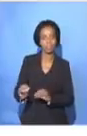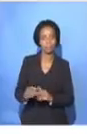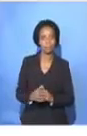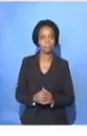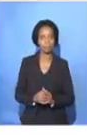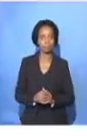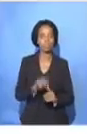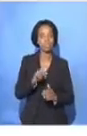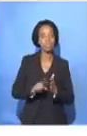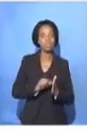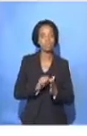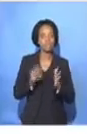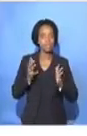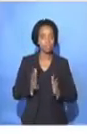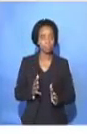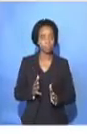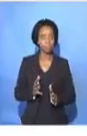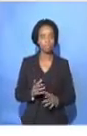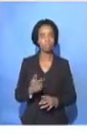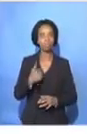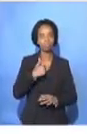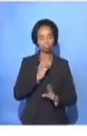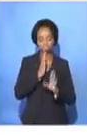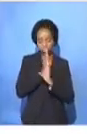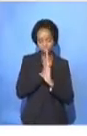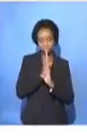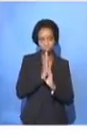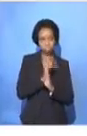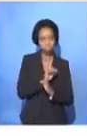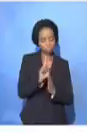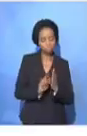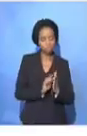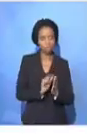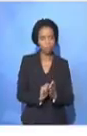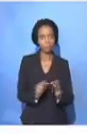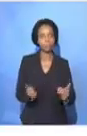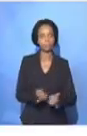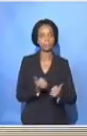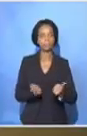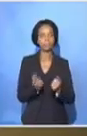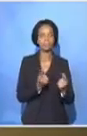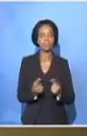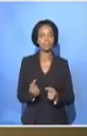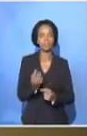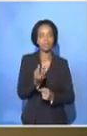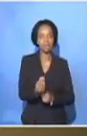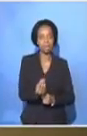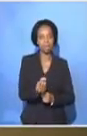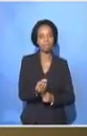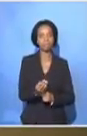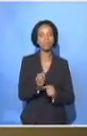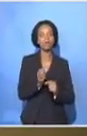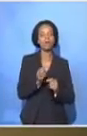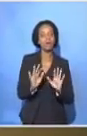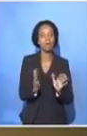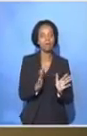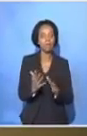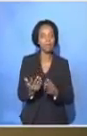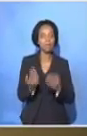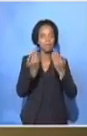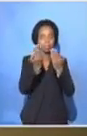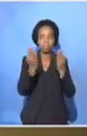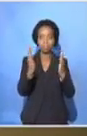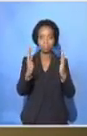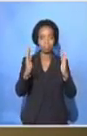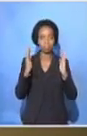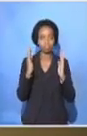exercised their right to a secret vote. In some limited exemptions, the layout of the voting booth